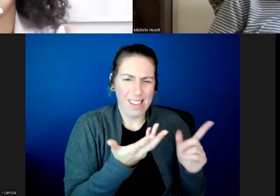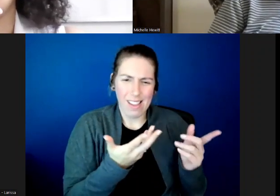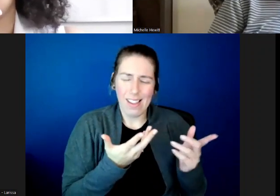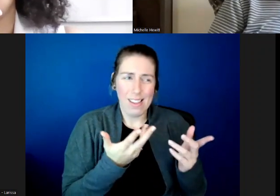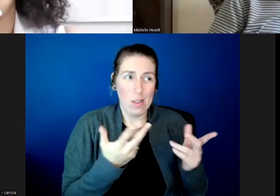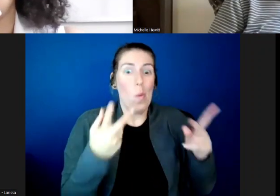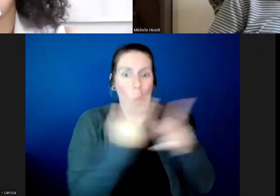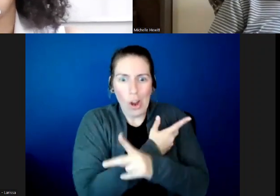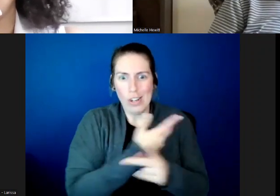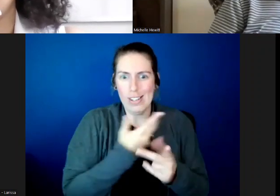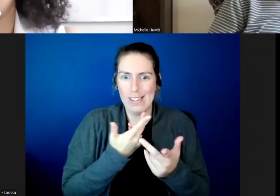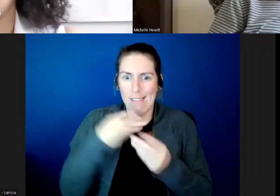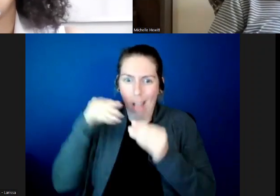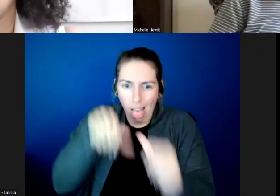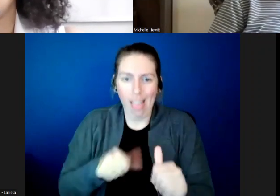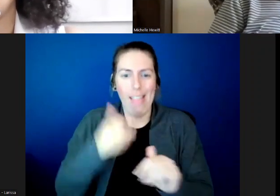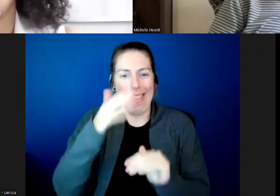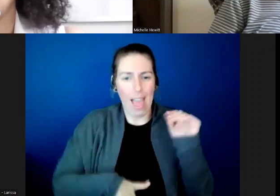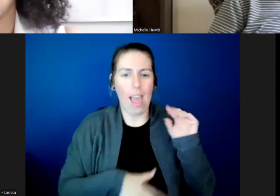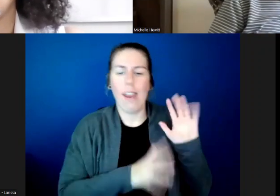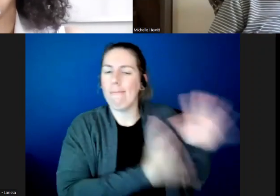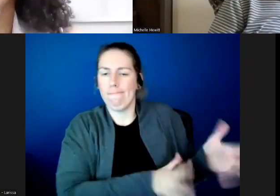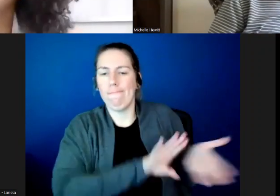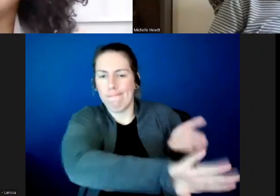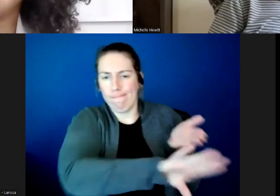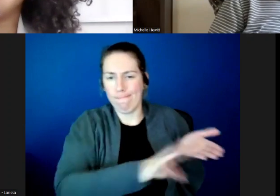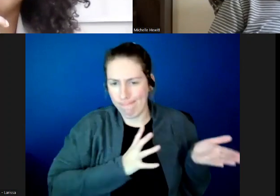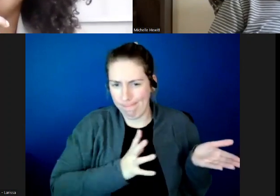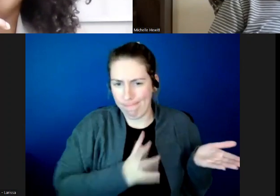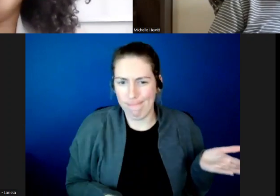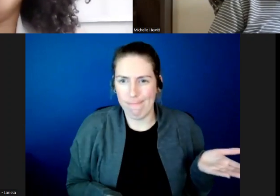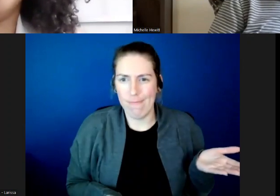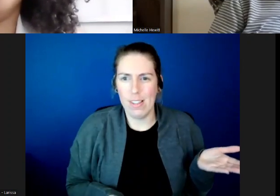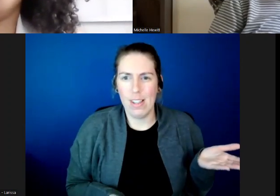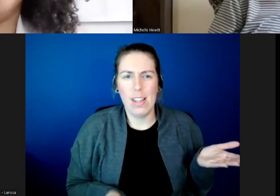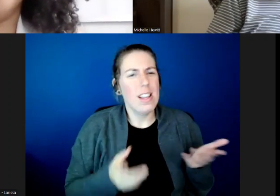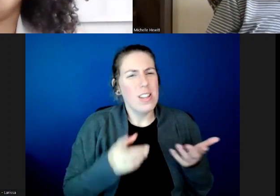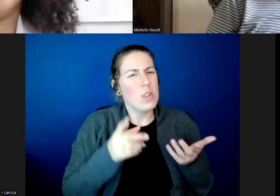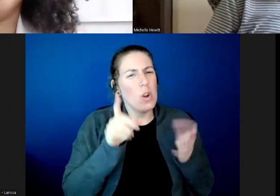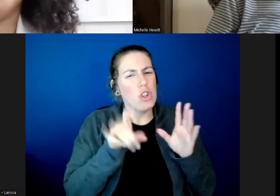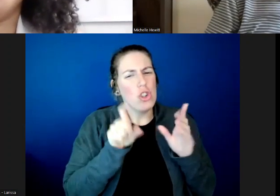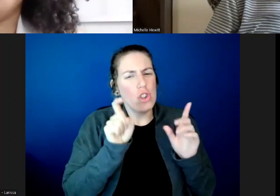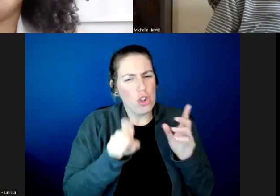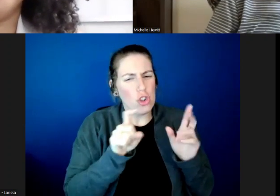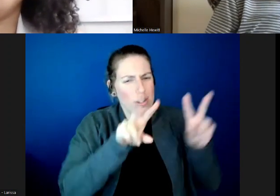thinking about why people would do this,